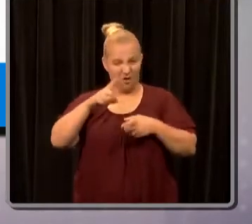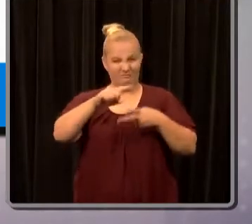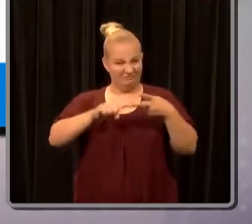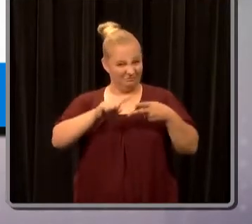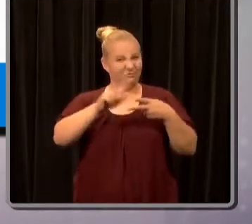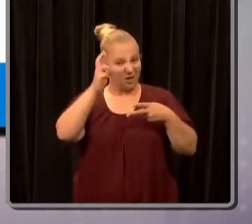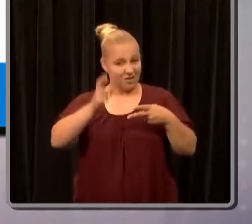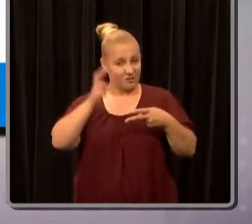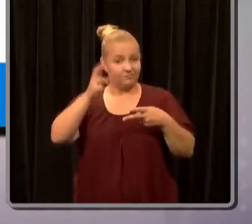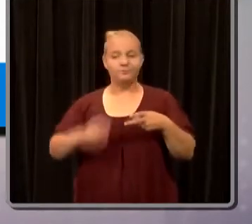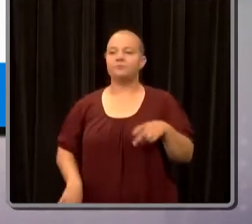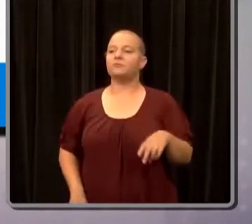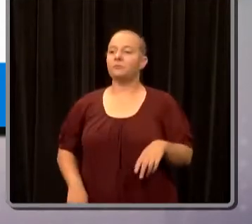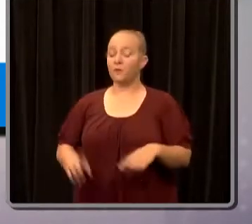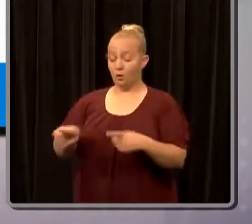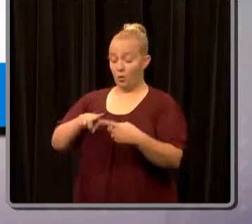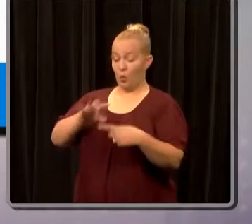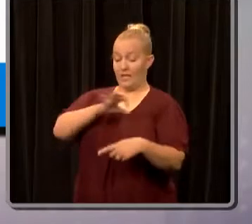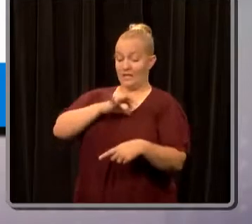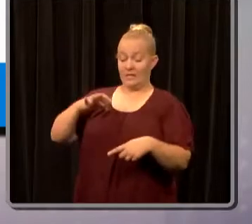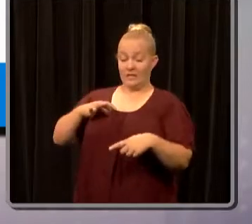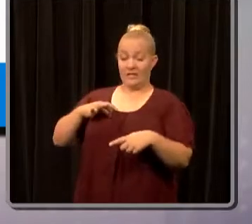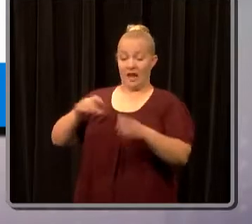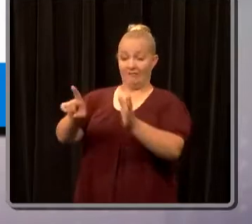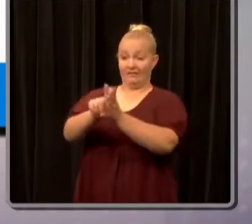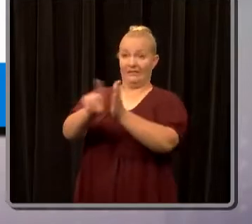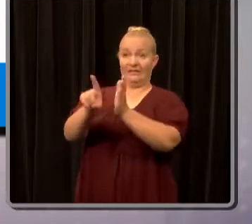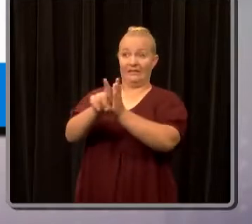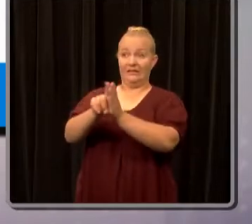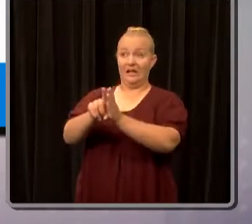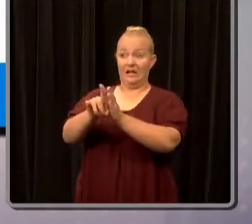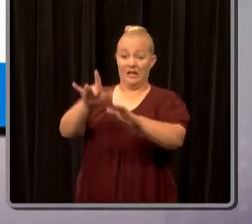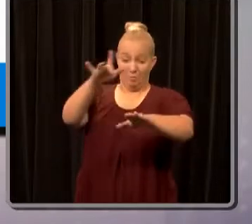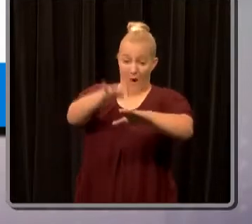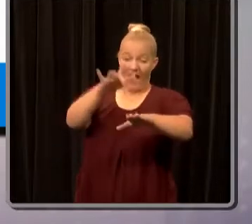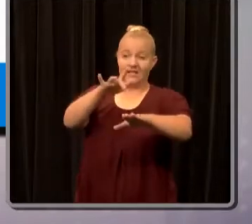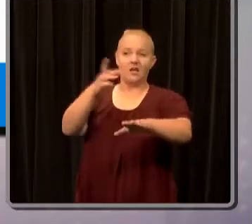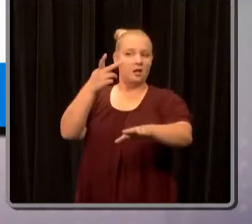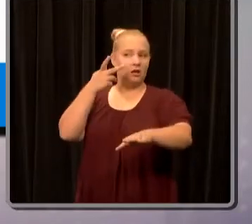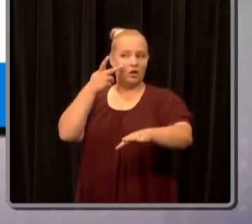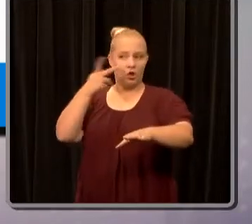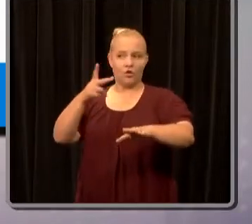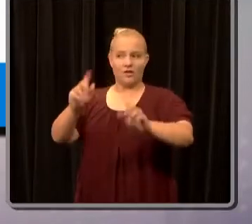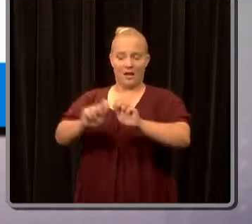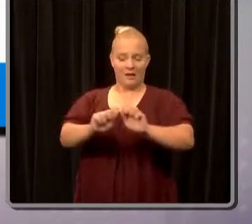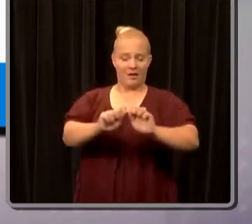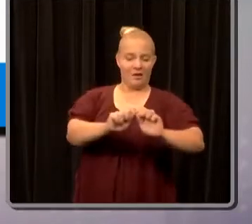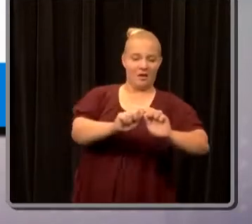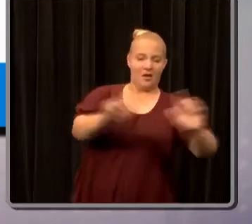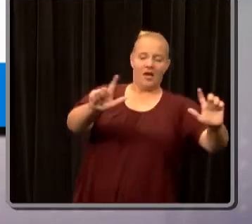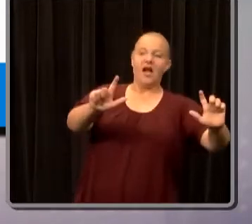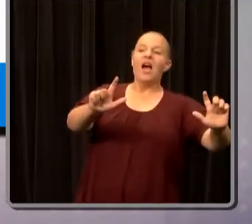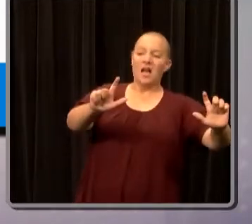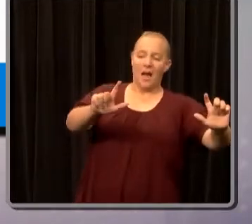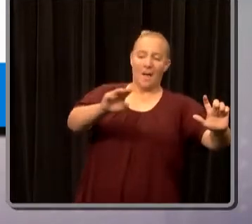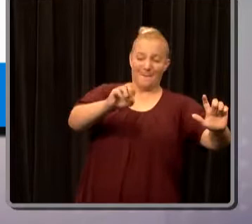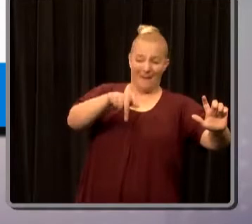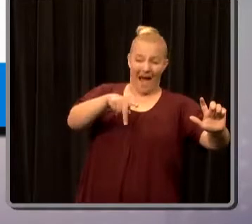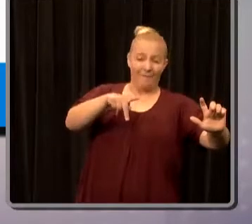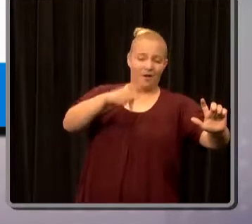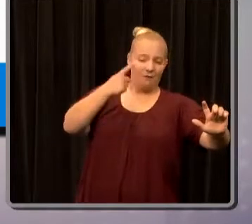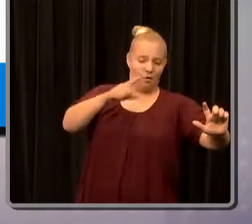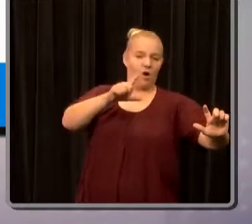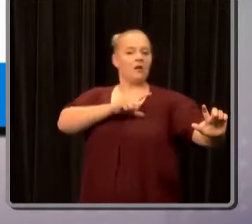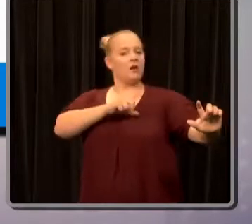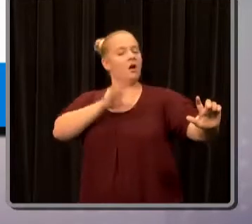reasons. When the staff alert is pressed, like you see there, the map is going to pop up to the campus responders. So again, at the